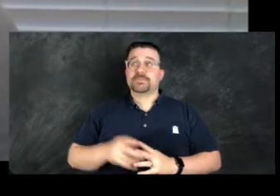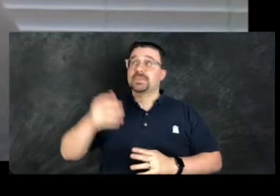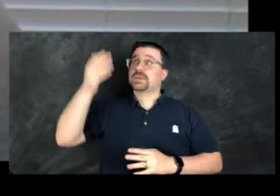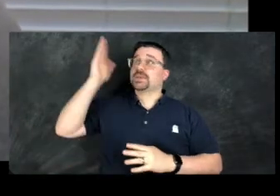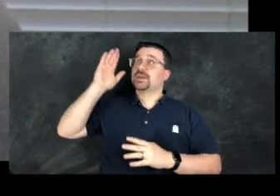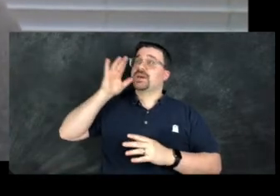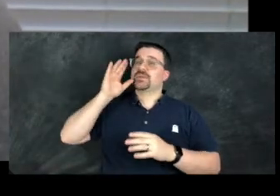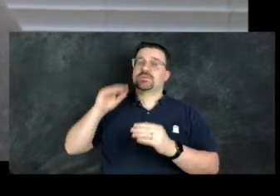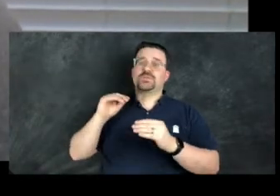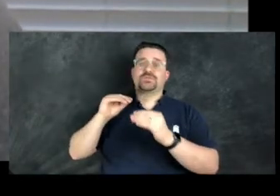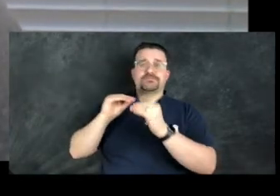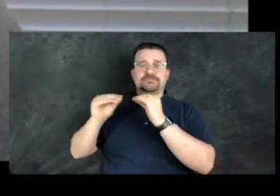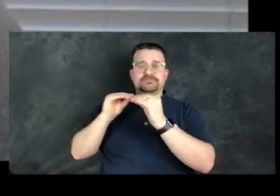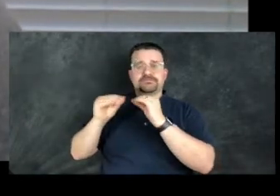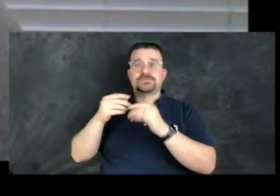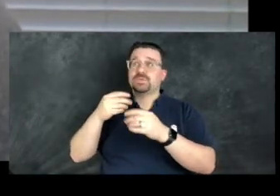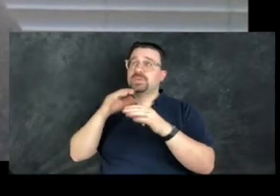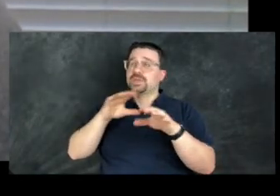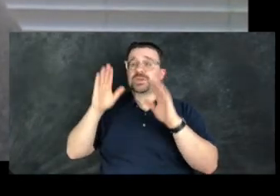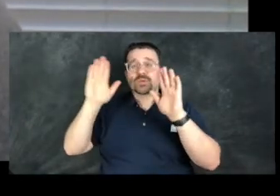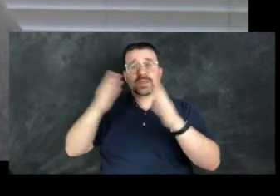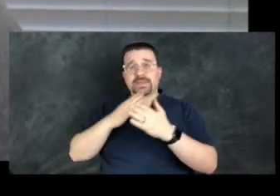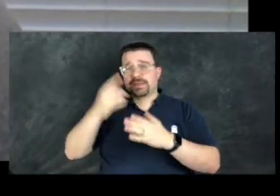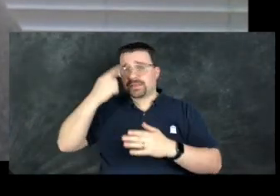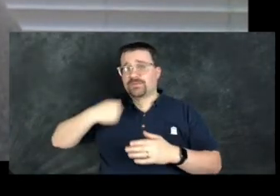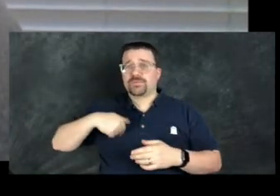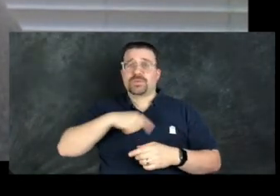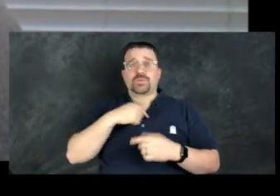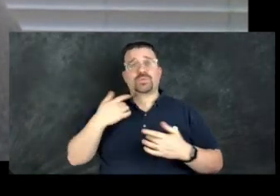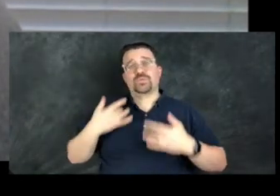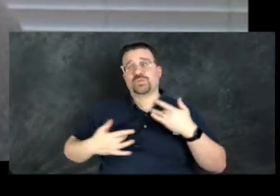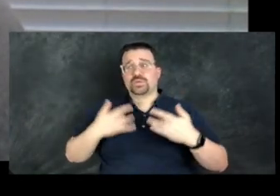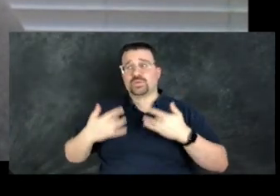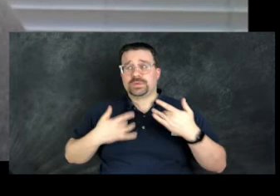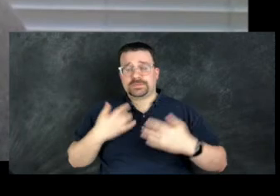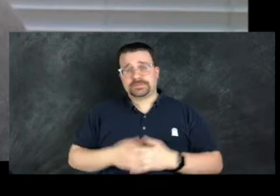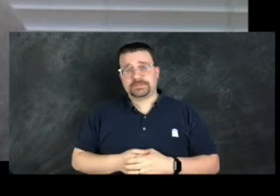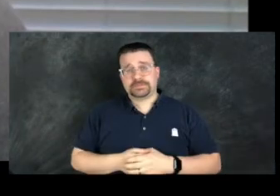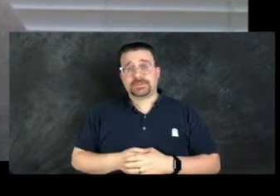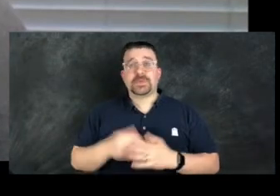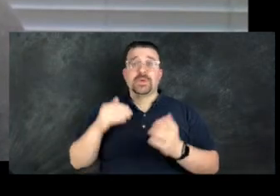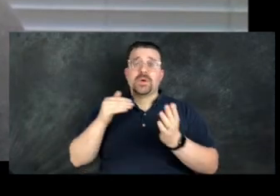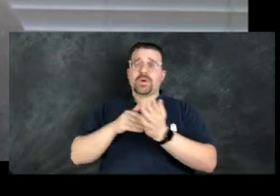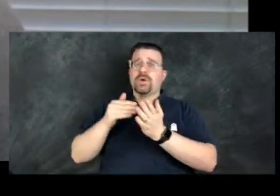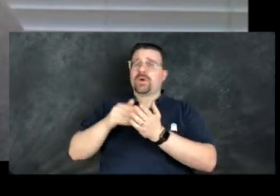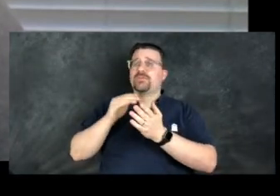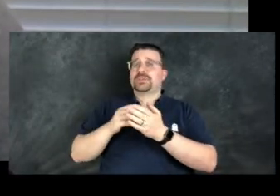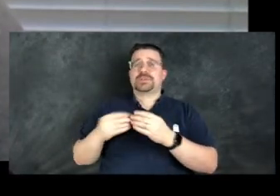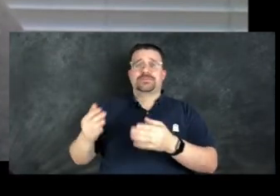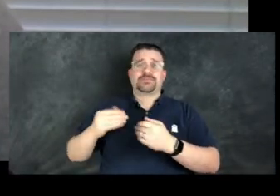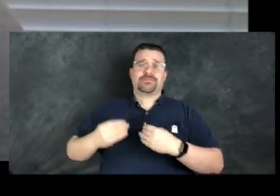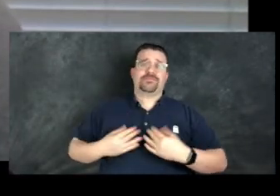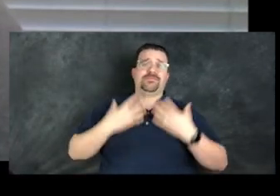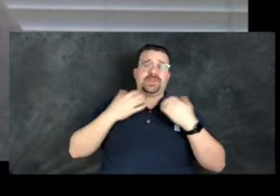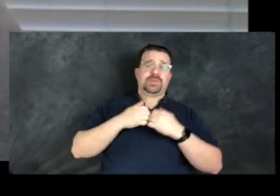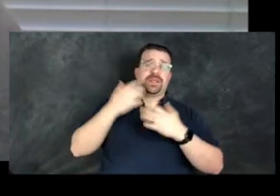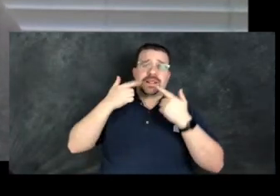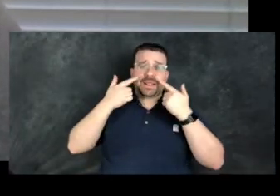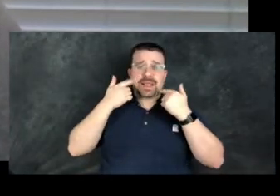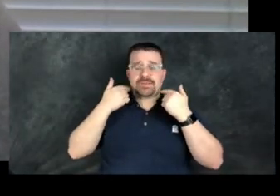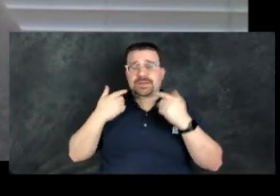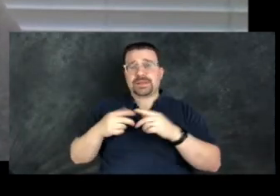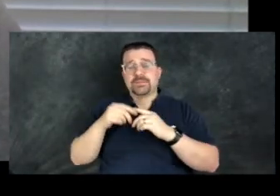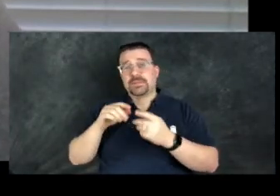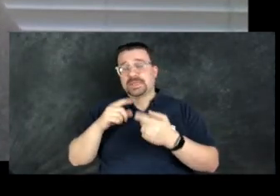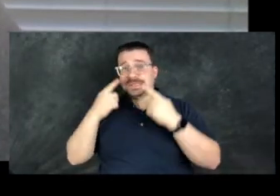God who restores, you have done great things for us and we rejoice. So often you have filled us with laughter, even